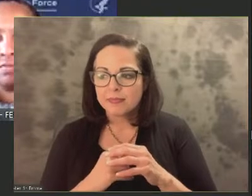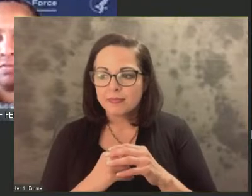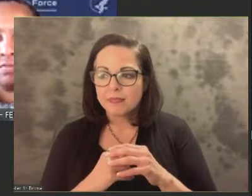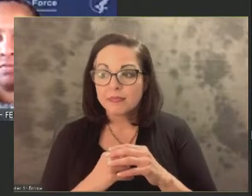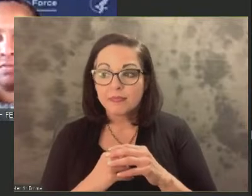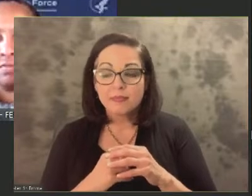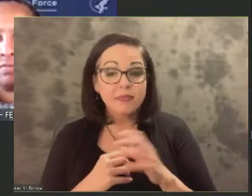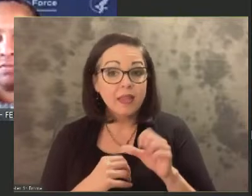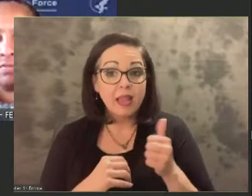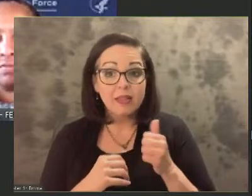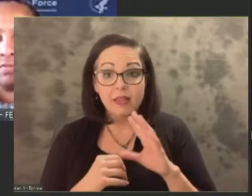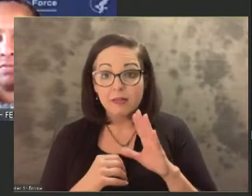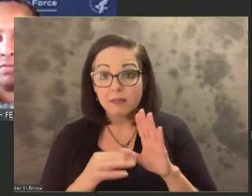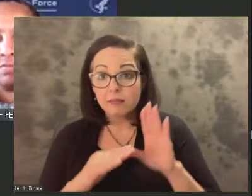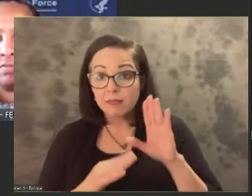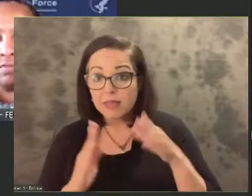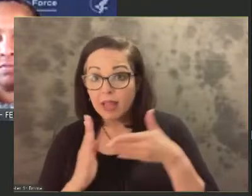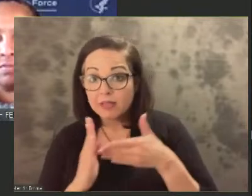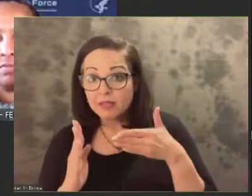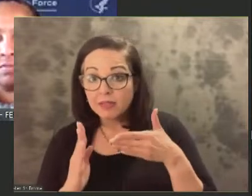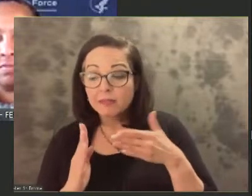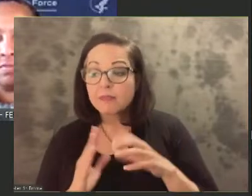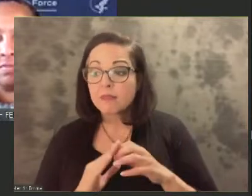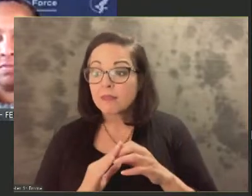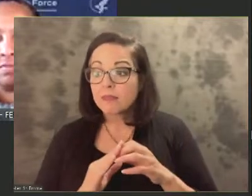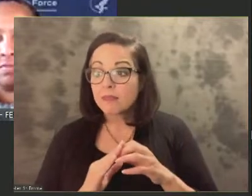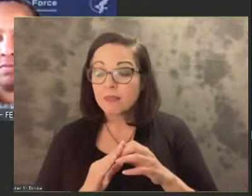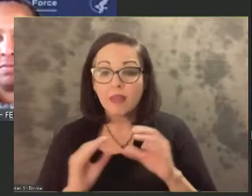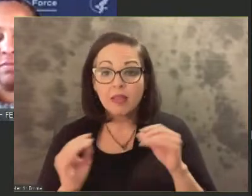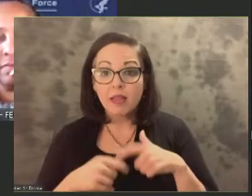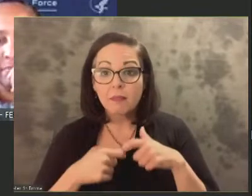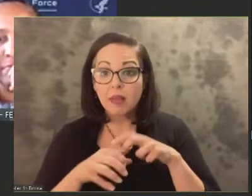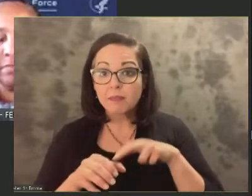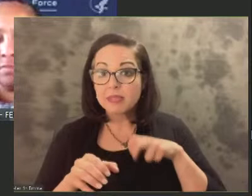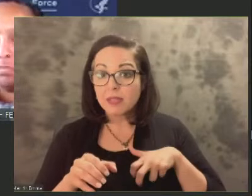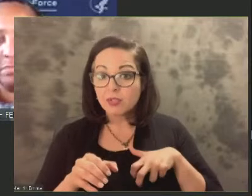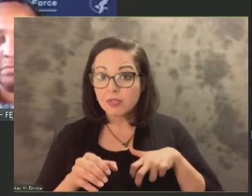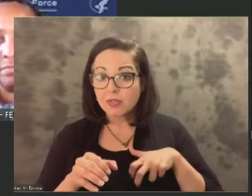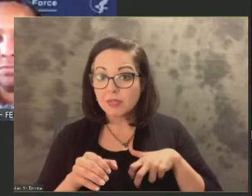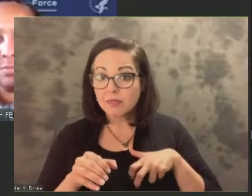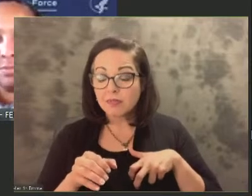Any names? Any abstentions?